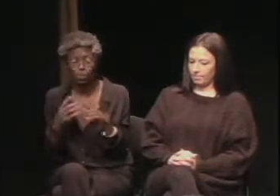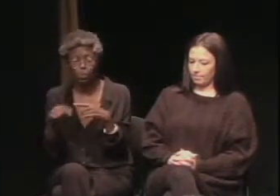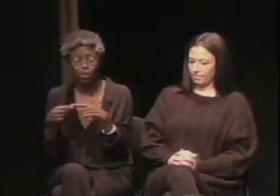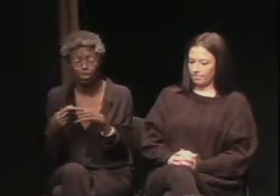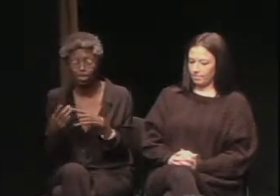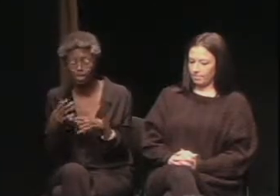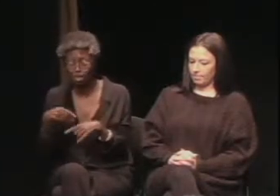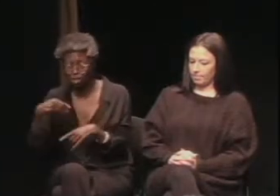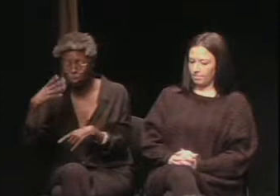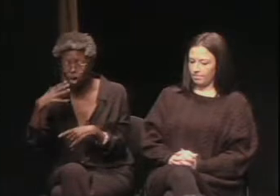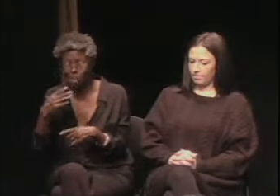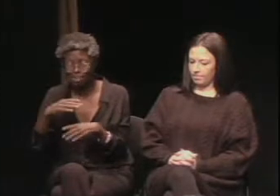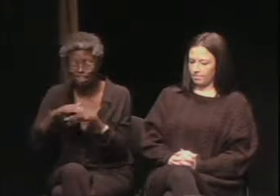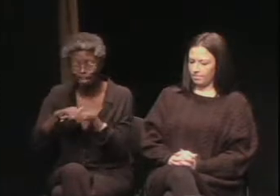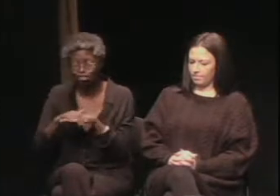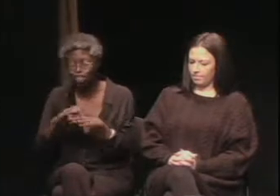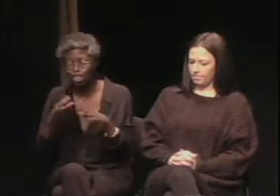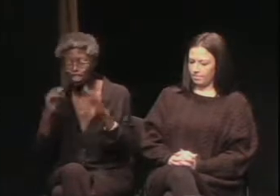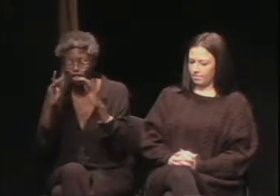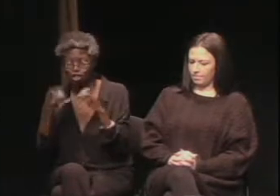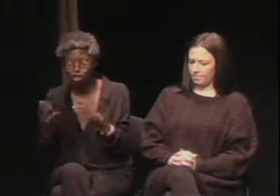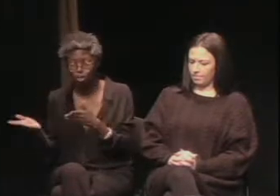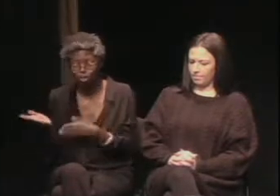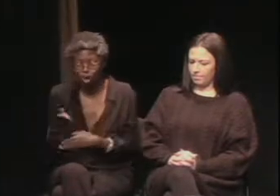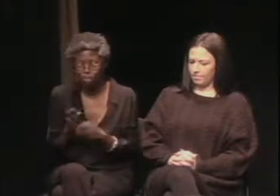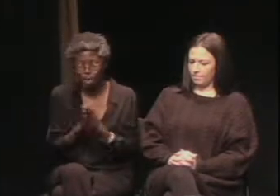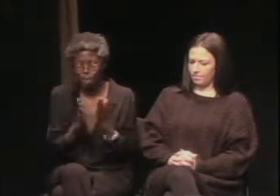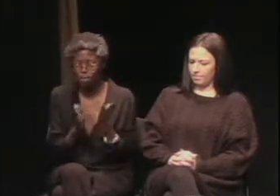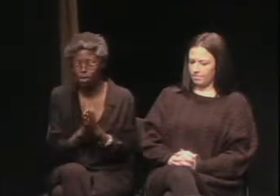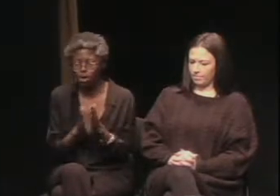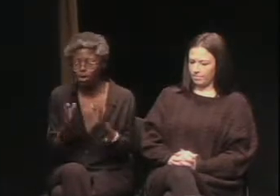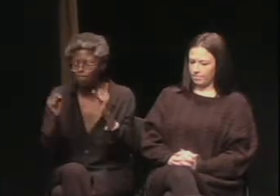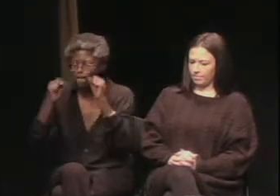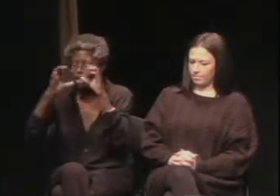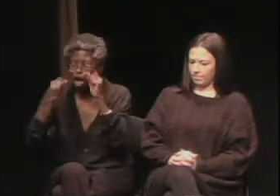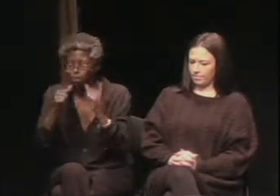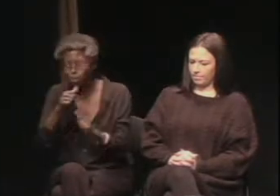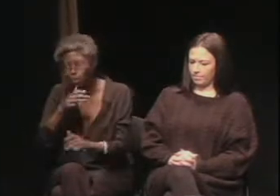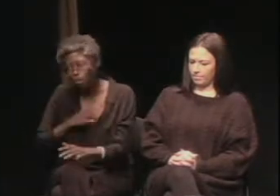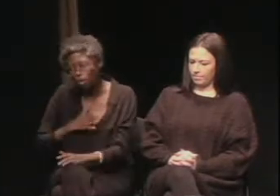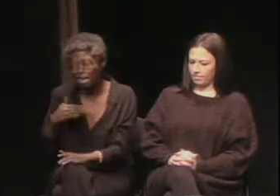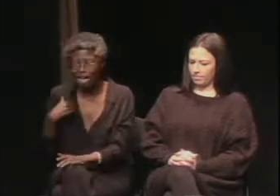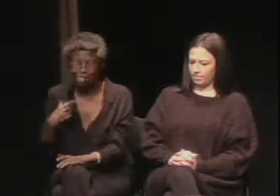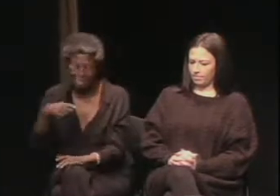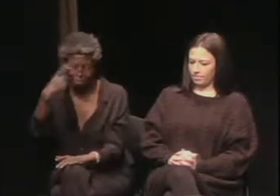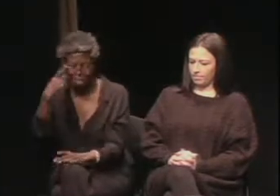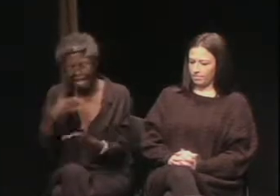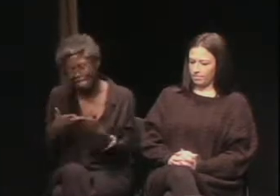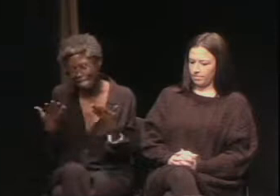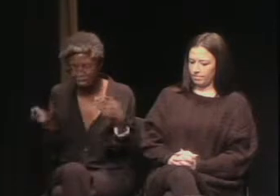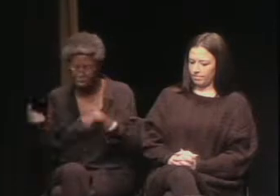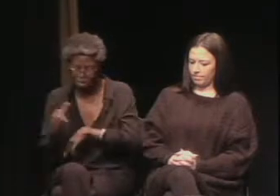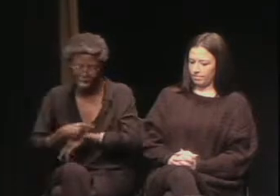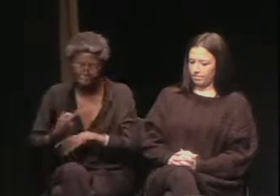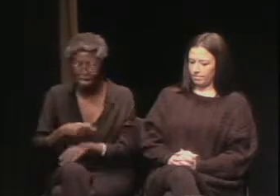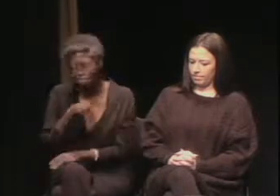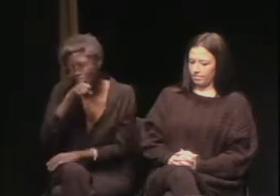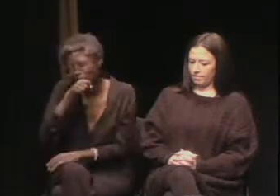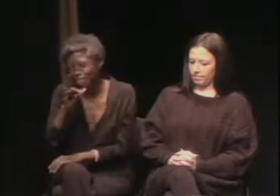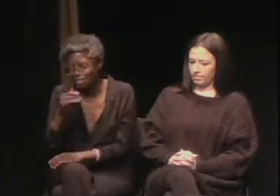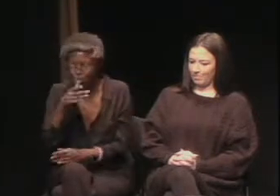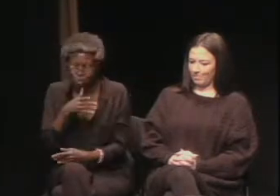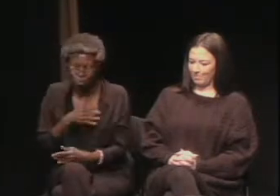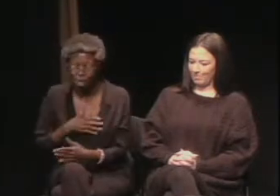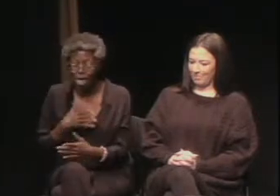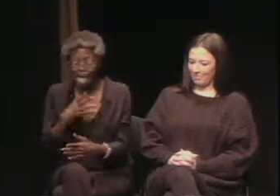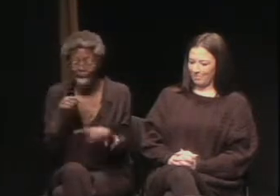of your white English teachers brought in Phenomenal Woman. He was like, you guys are going to like this today. Y'all are going to love this poem. And Mr. then Peter he